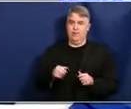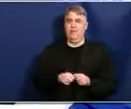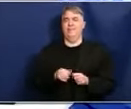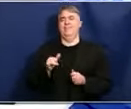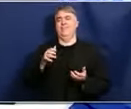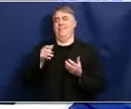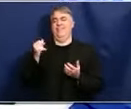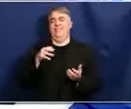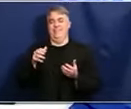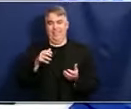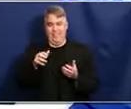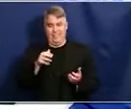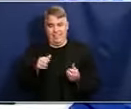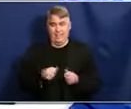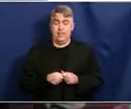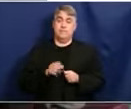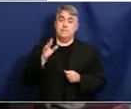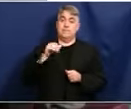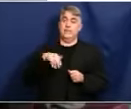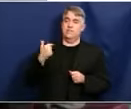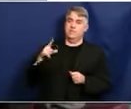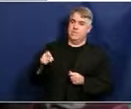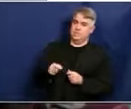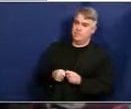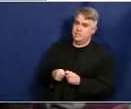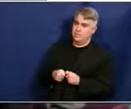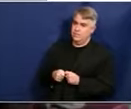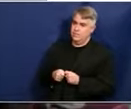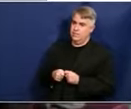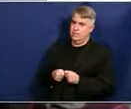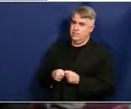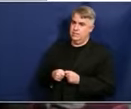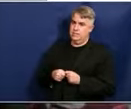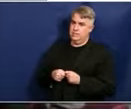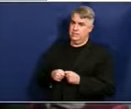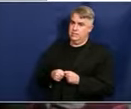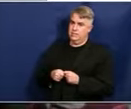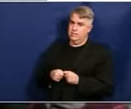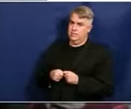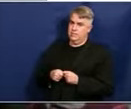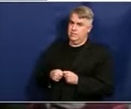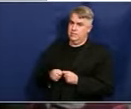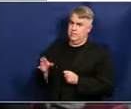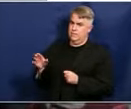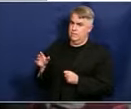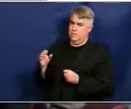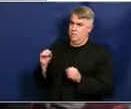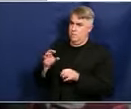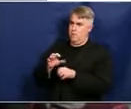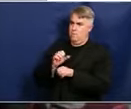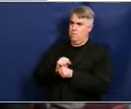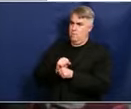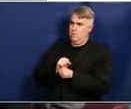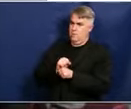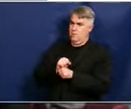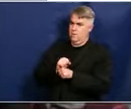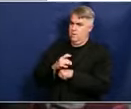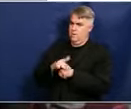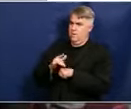All right. Next question. All right, the next question. There are no appointments available for the second dose whenever I look on